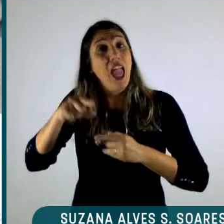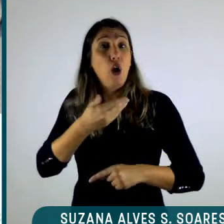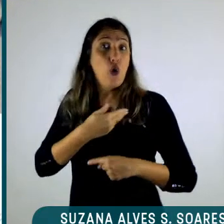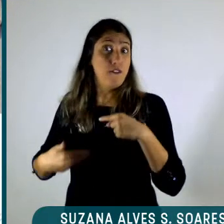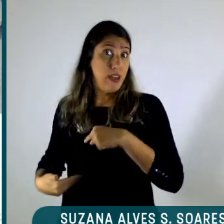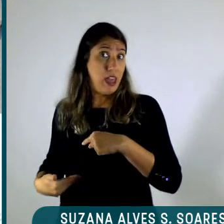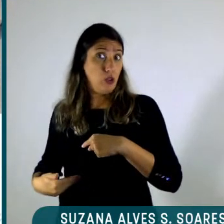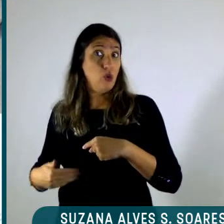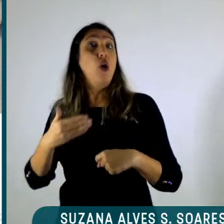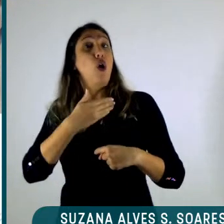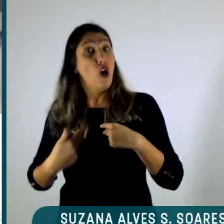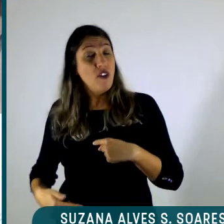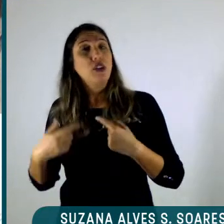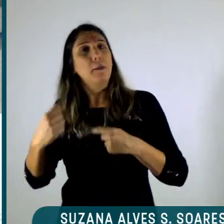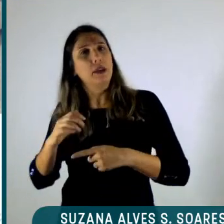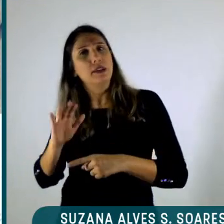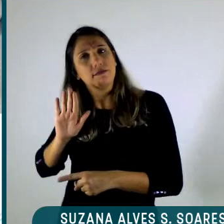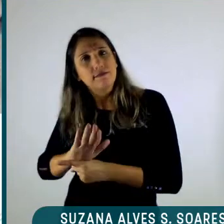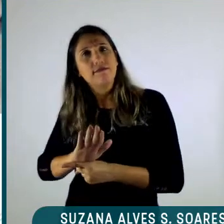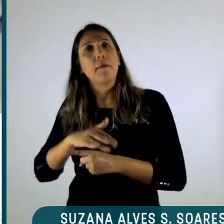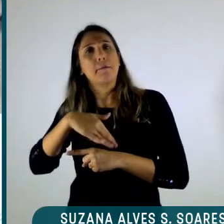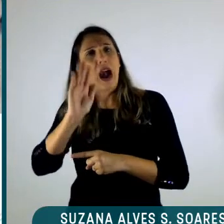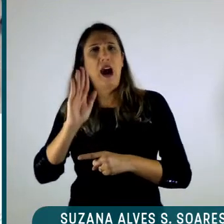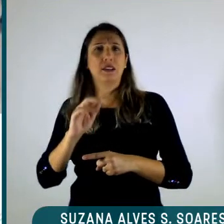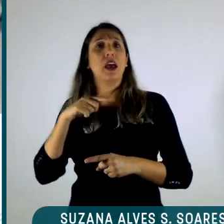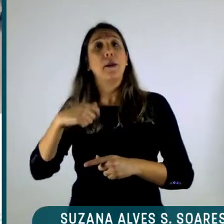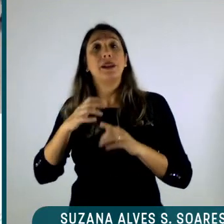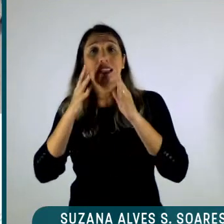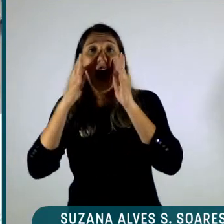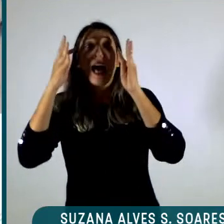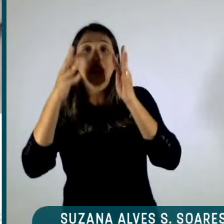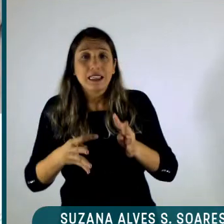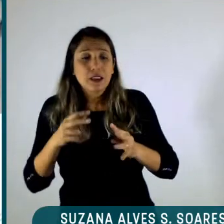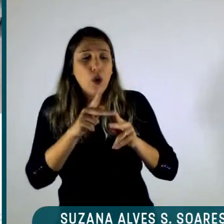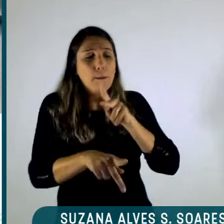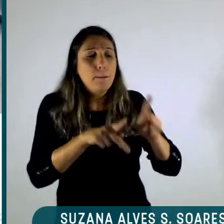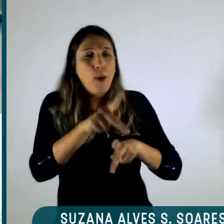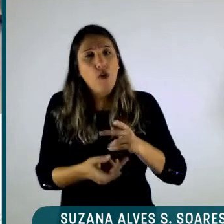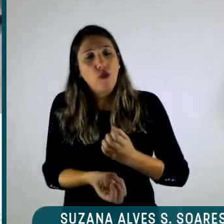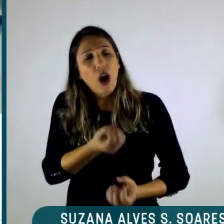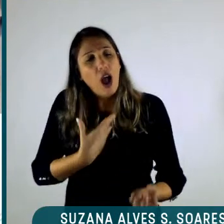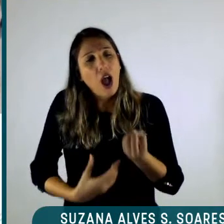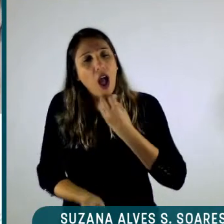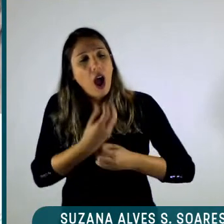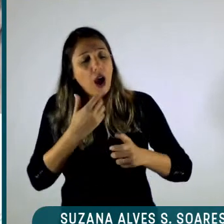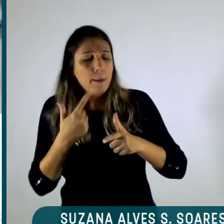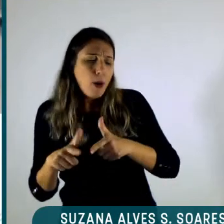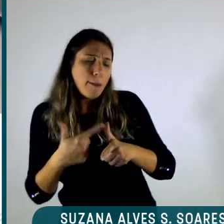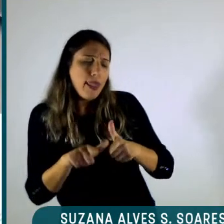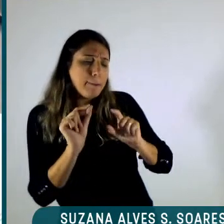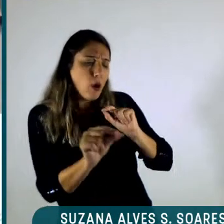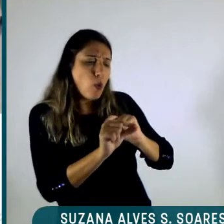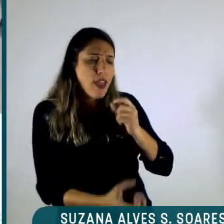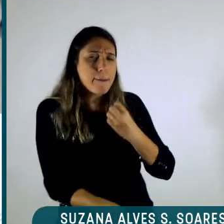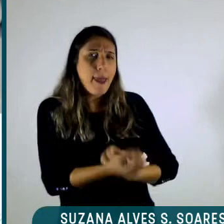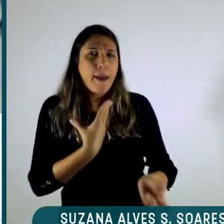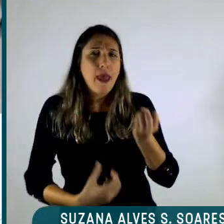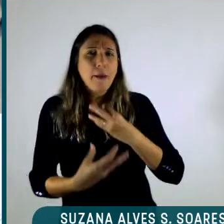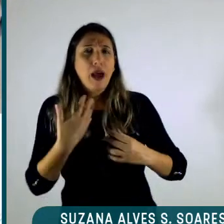are the authorities. They are the ones that have to define and listen